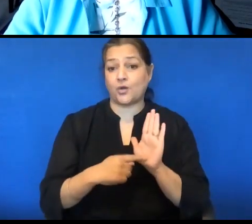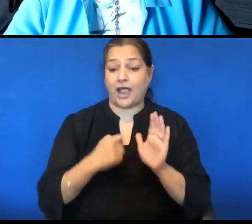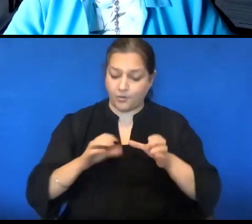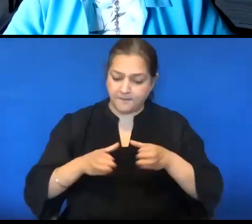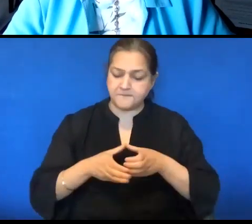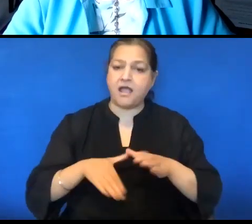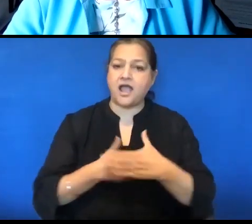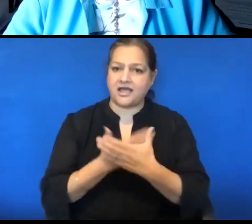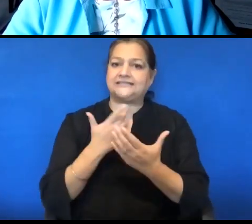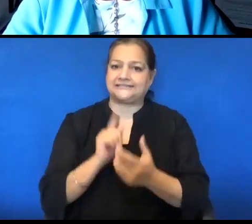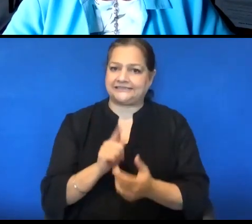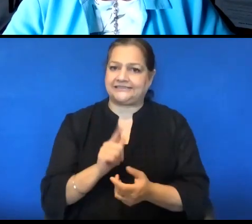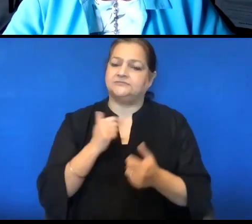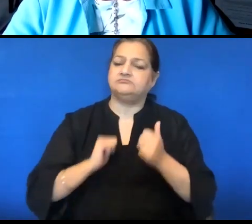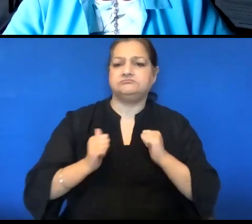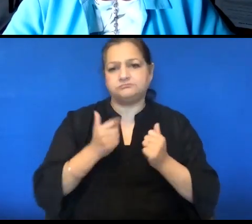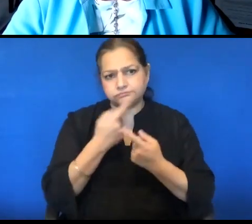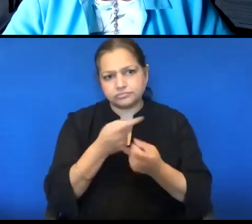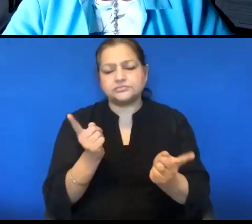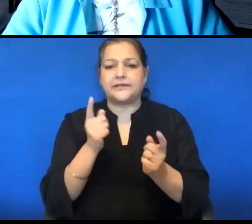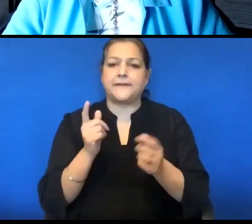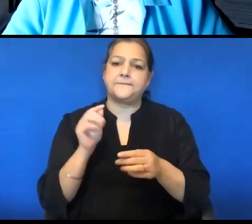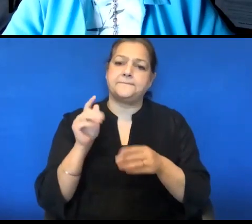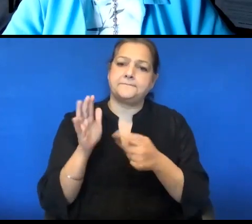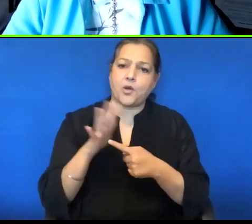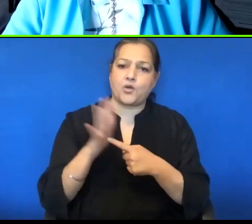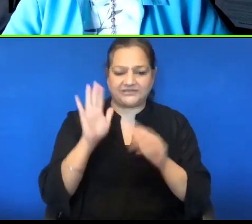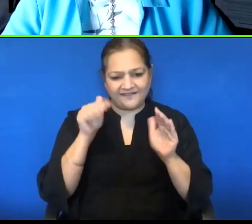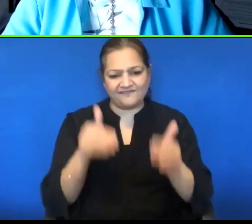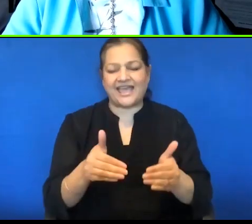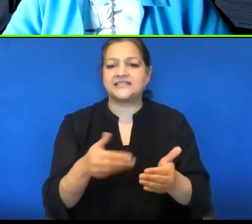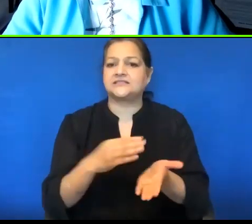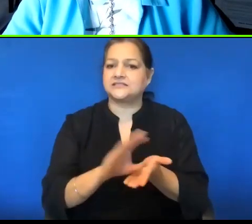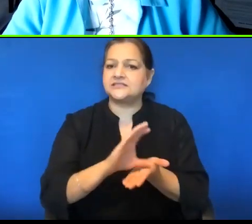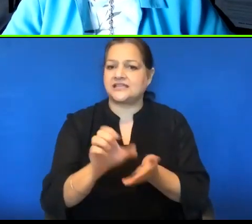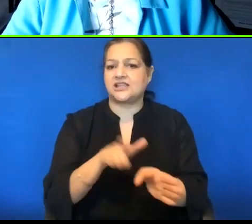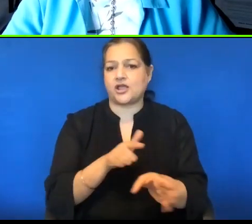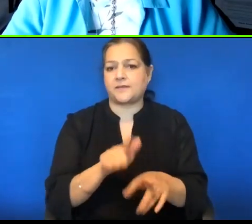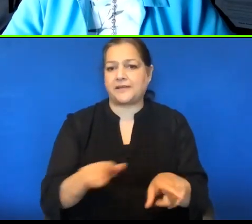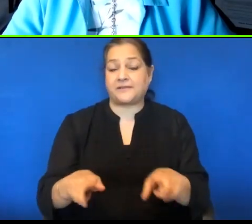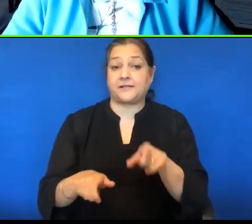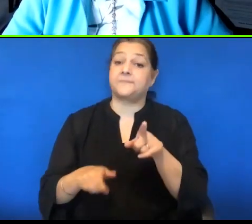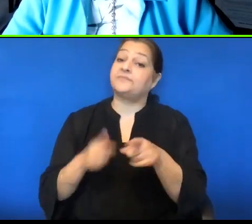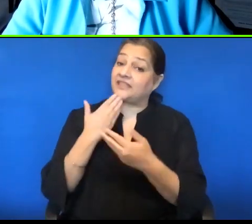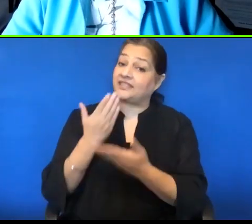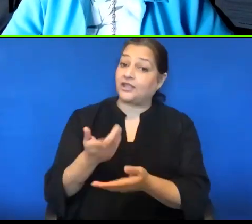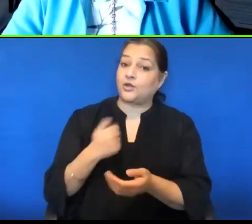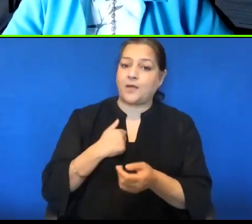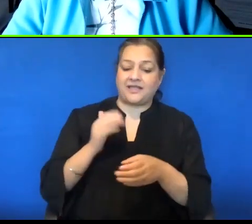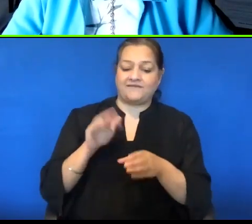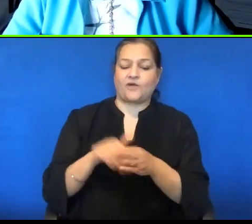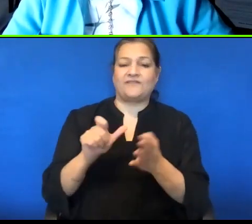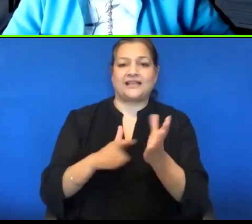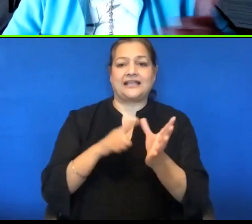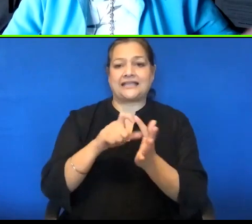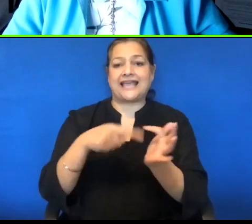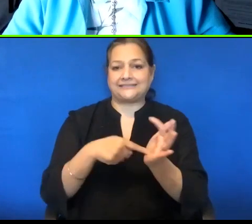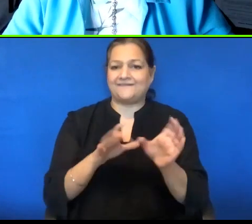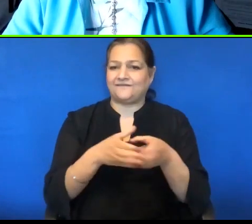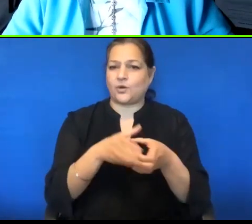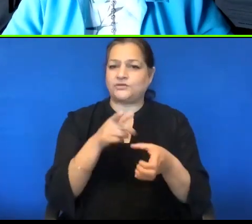how important that investment in our young people is. Thank you very much. Yes, I'm involved with the cadet forces and they do a fantastic job, often